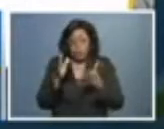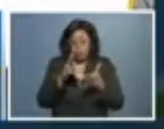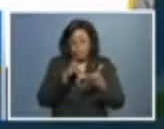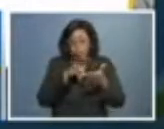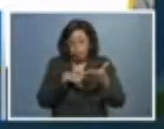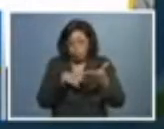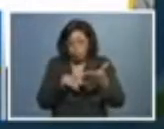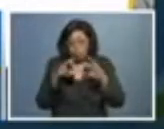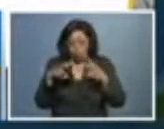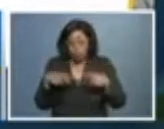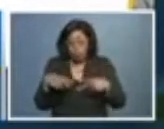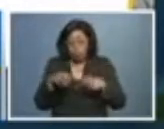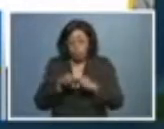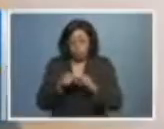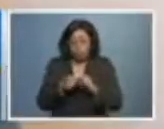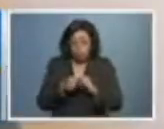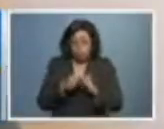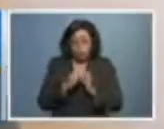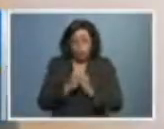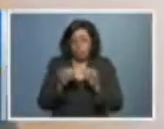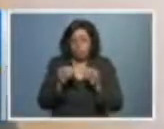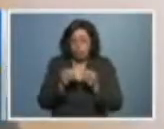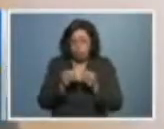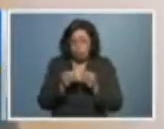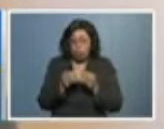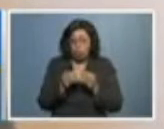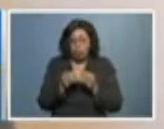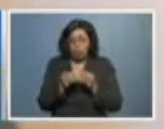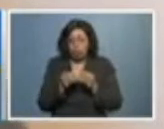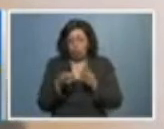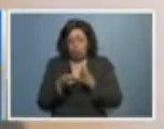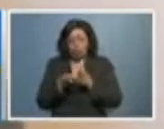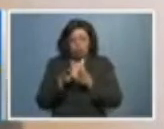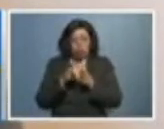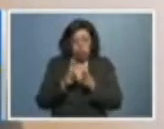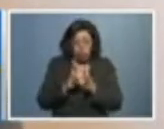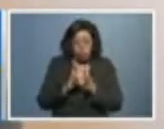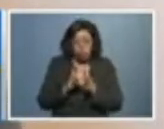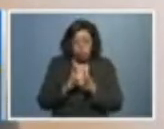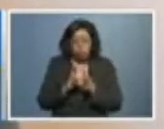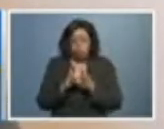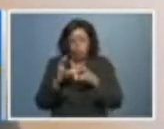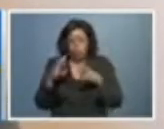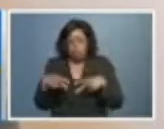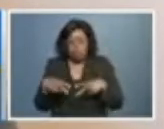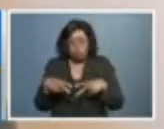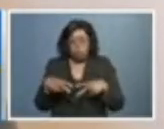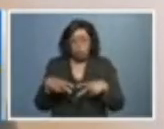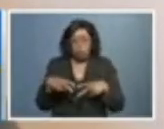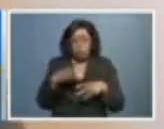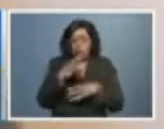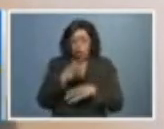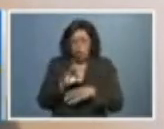initial assessment. So the initial assessment is more of a desktop review and assessment of what potential sources of